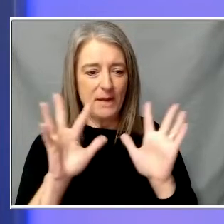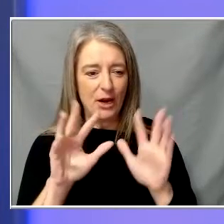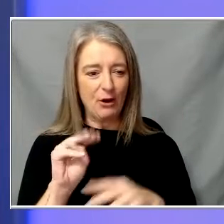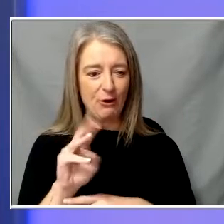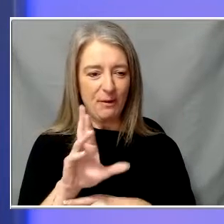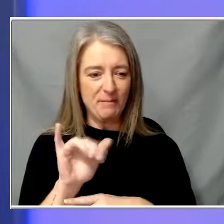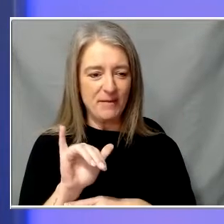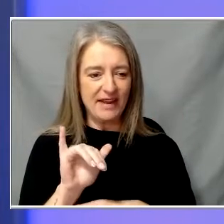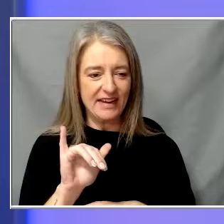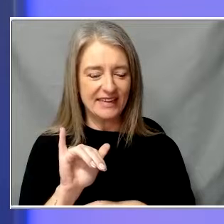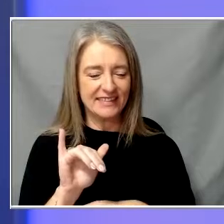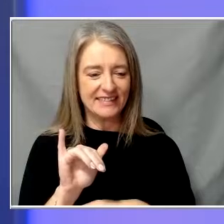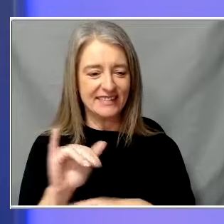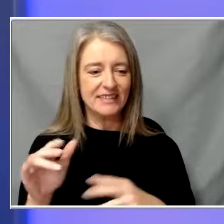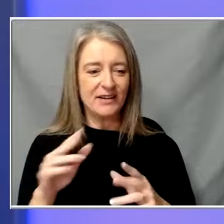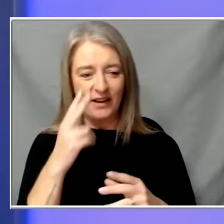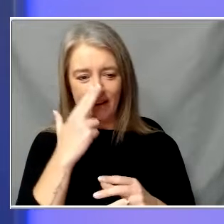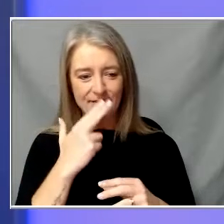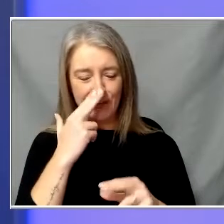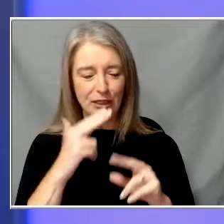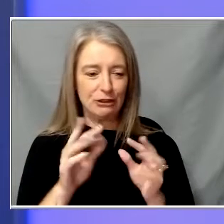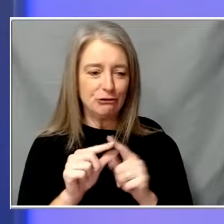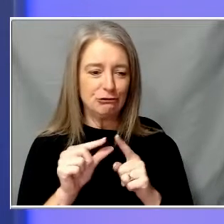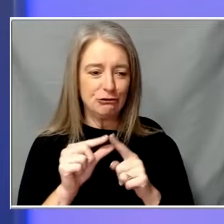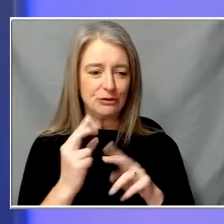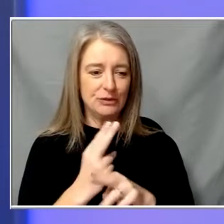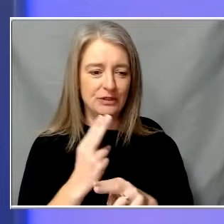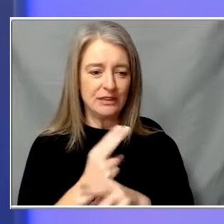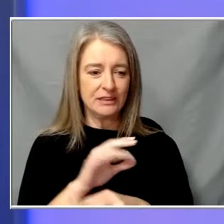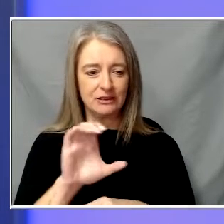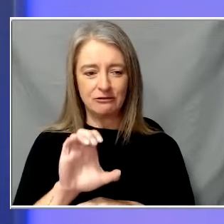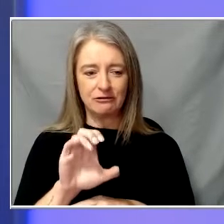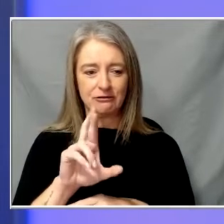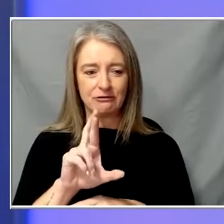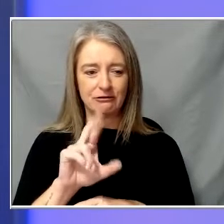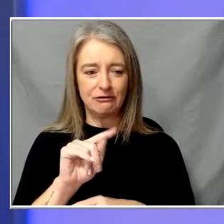or a funnier term that we like to use is Critter Mary, because she